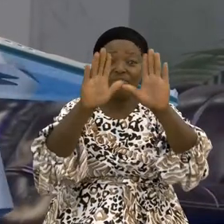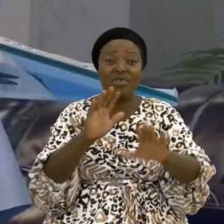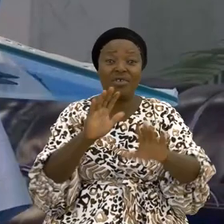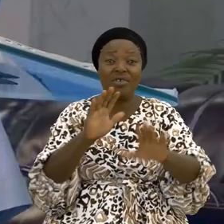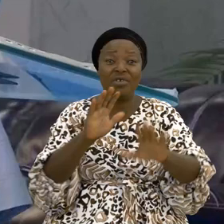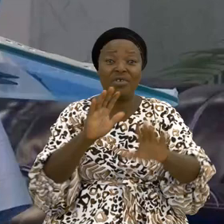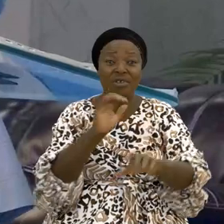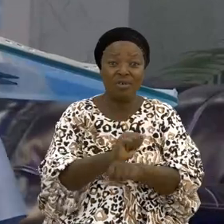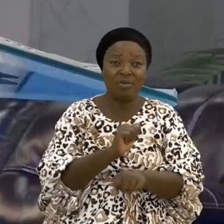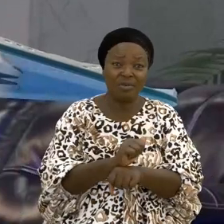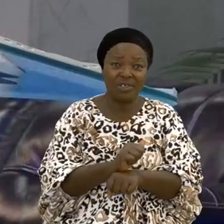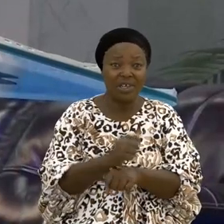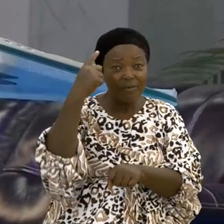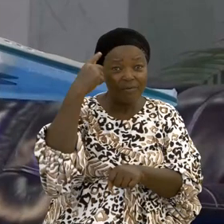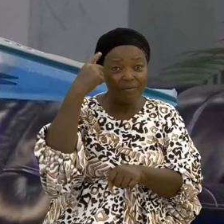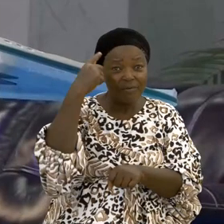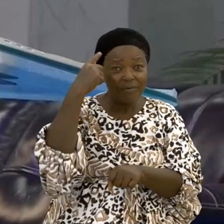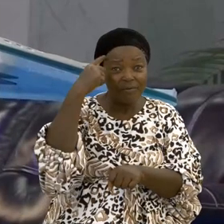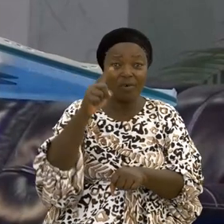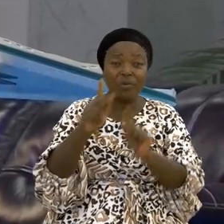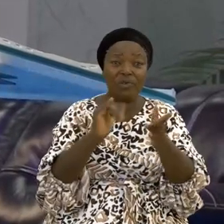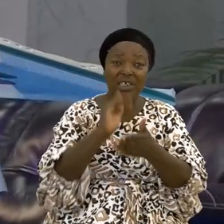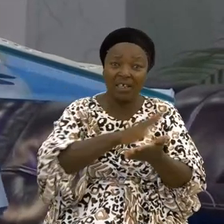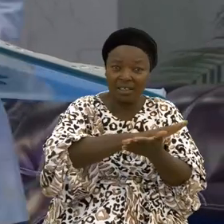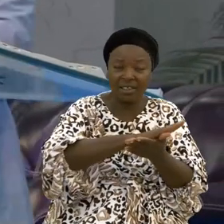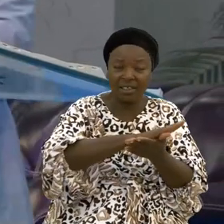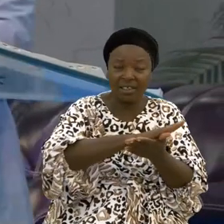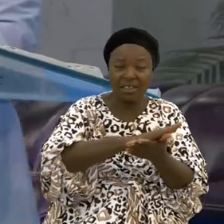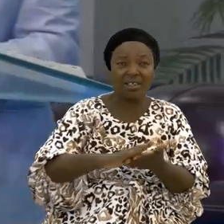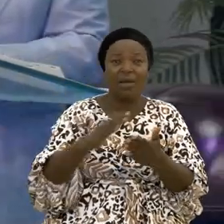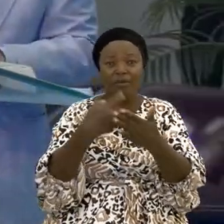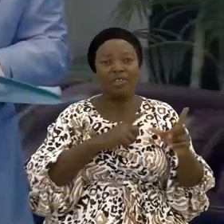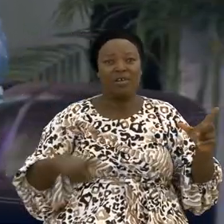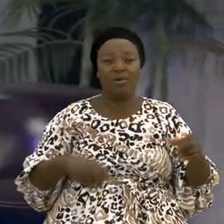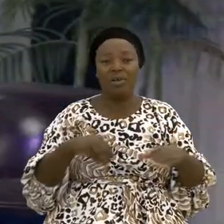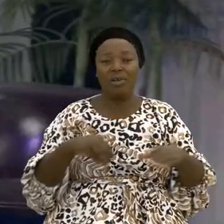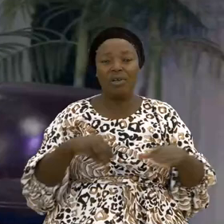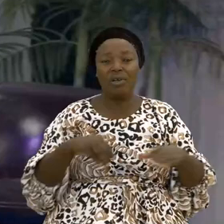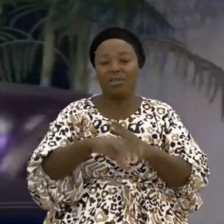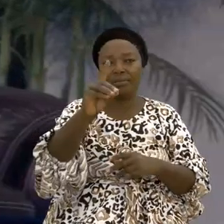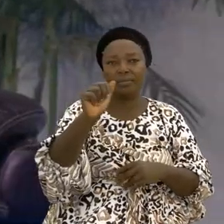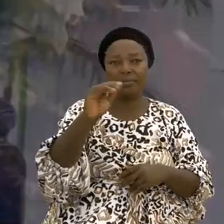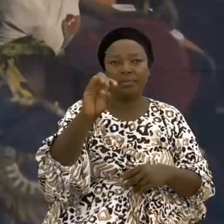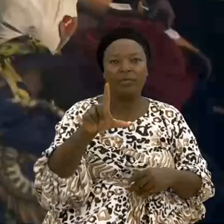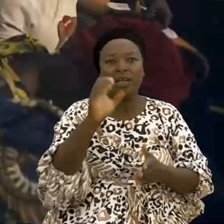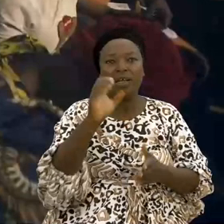Incredible miracles for incorruptible creatures. Daniel chapter 3, I'm reading from